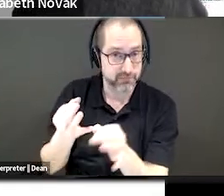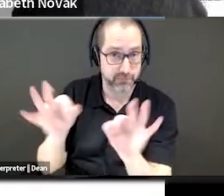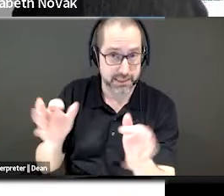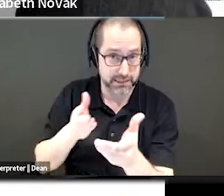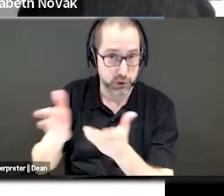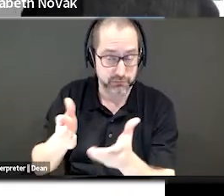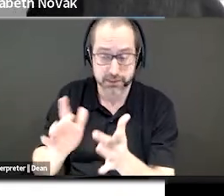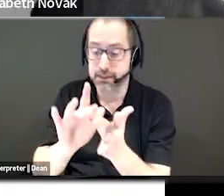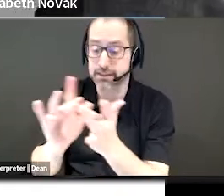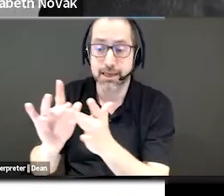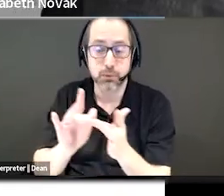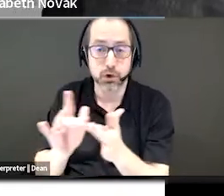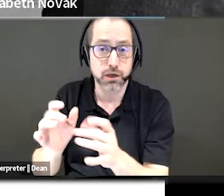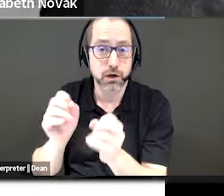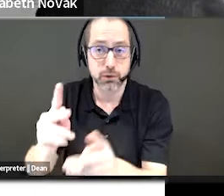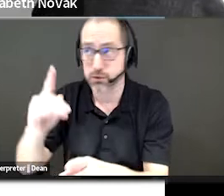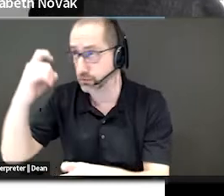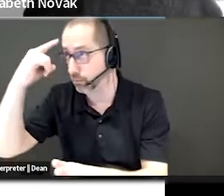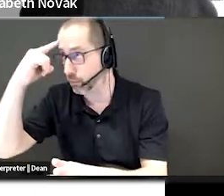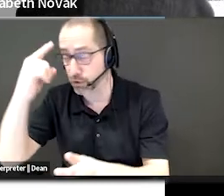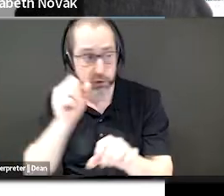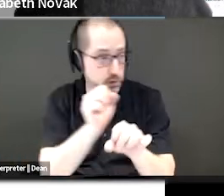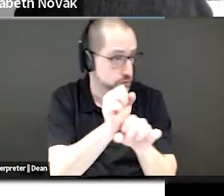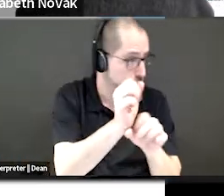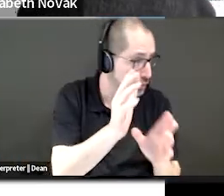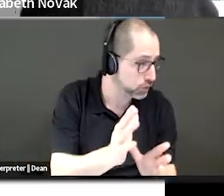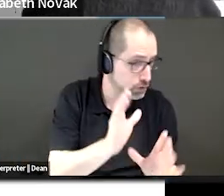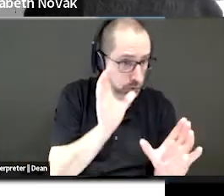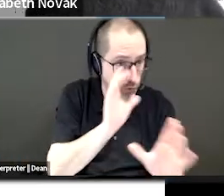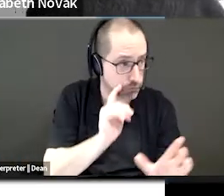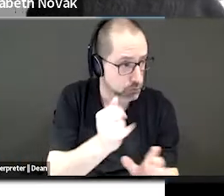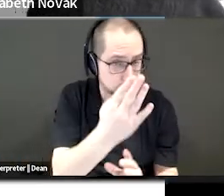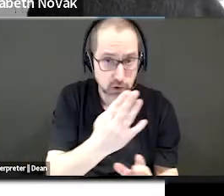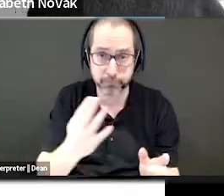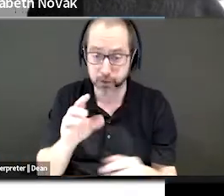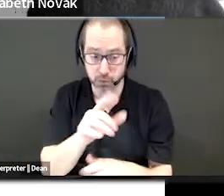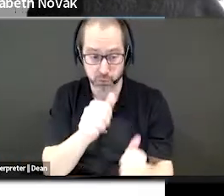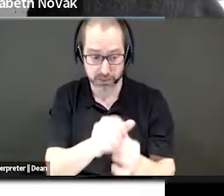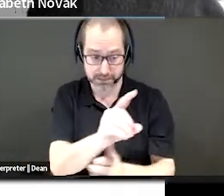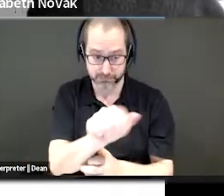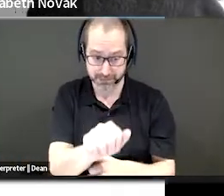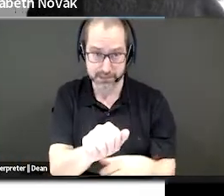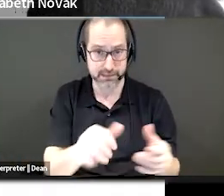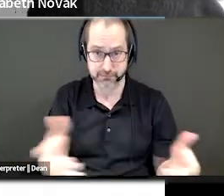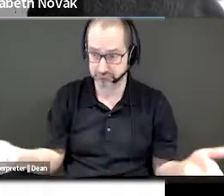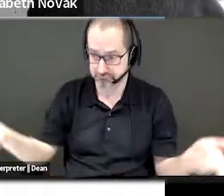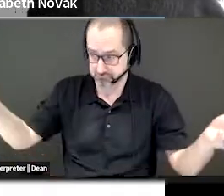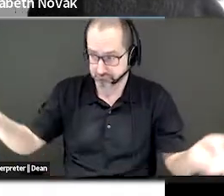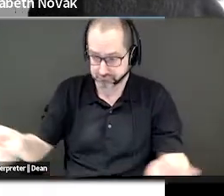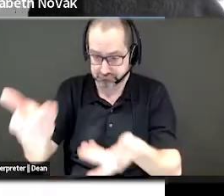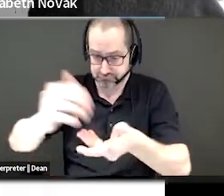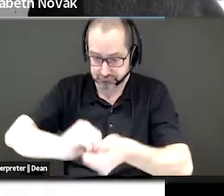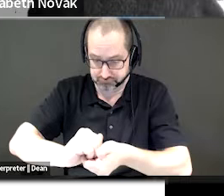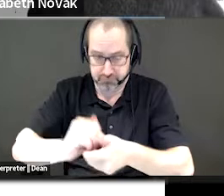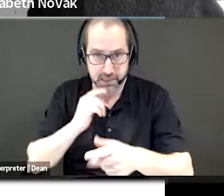between employers and job seekers with disabilities, where you can come and learn about what companies are